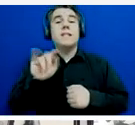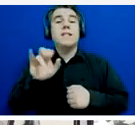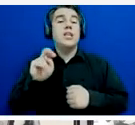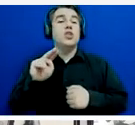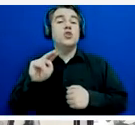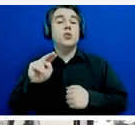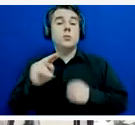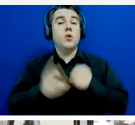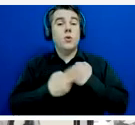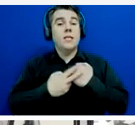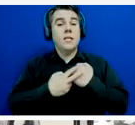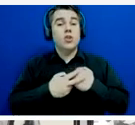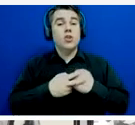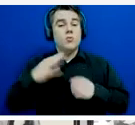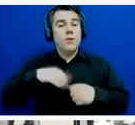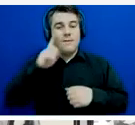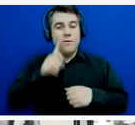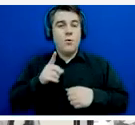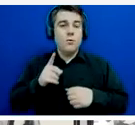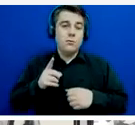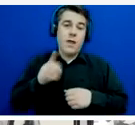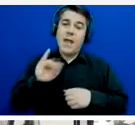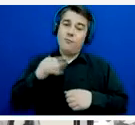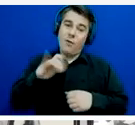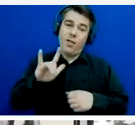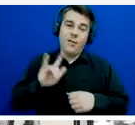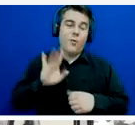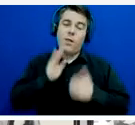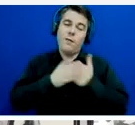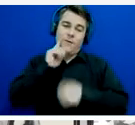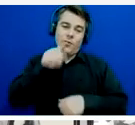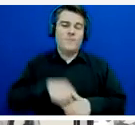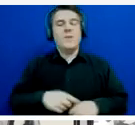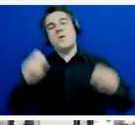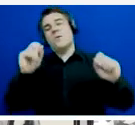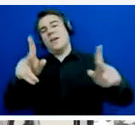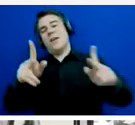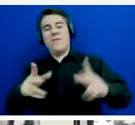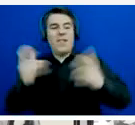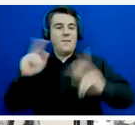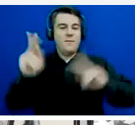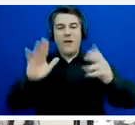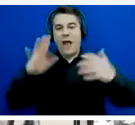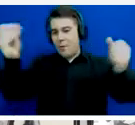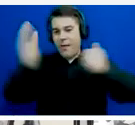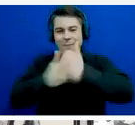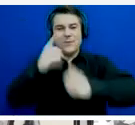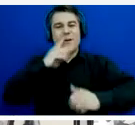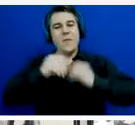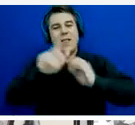for the success sprints. And so that's going to be helpful to you. All right, everybody, we have lots of people to go help. We'll talk to you